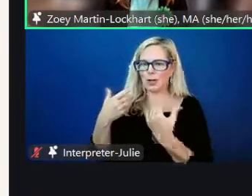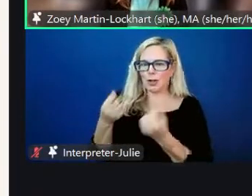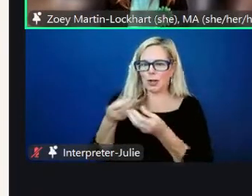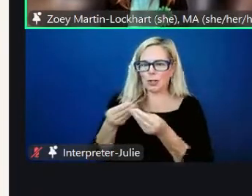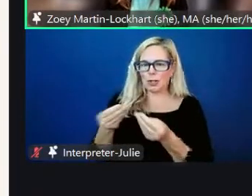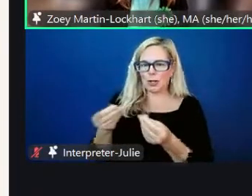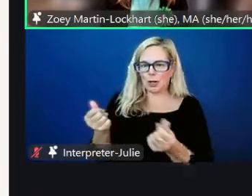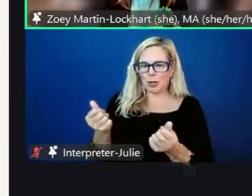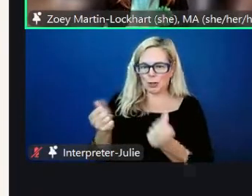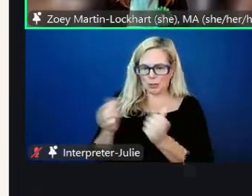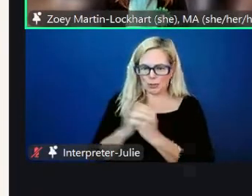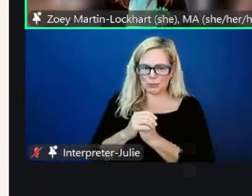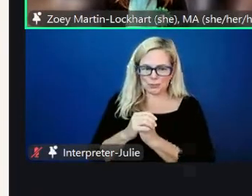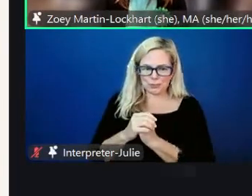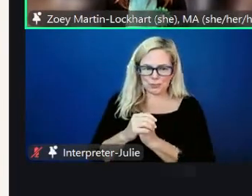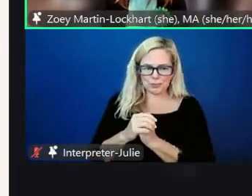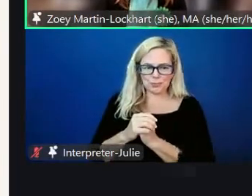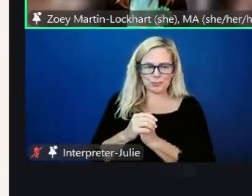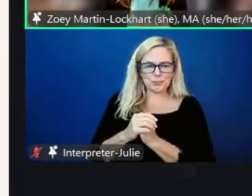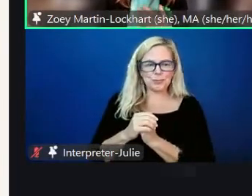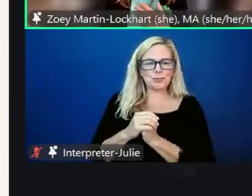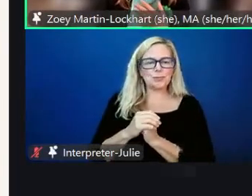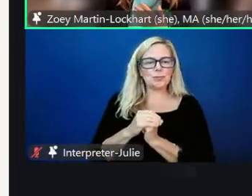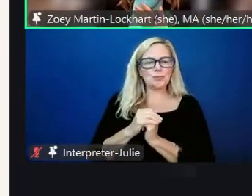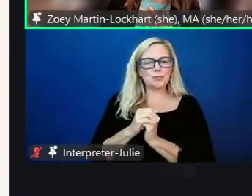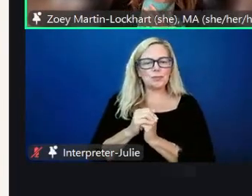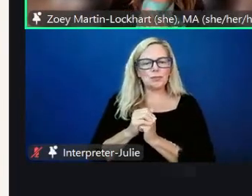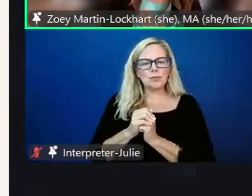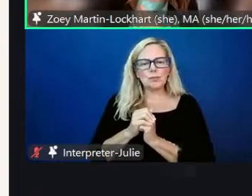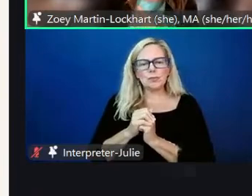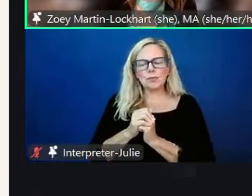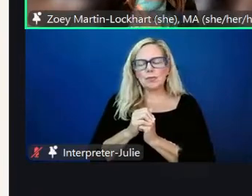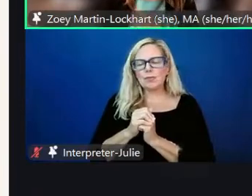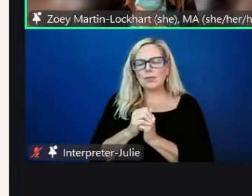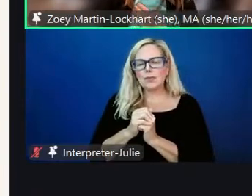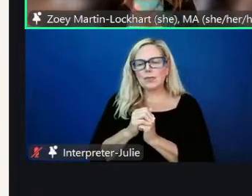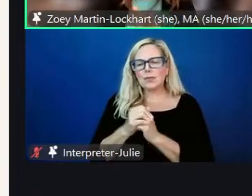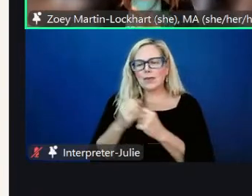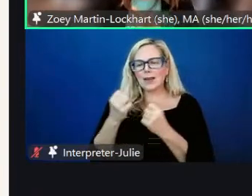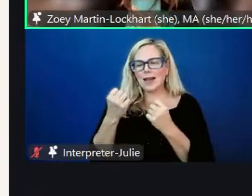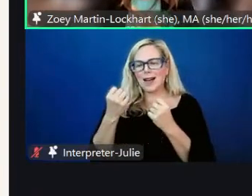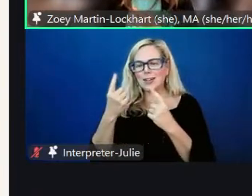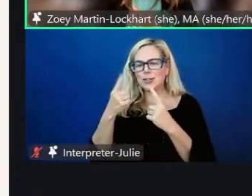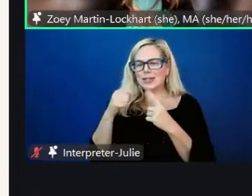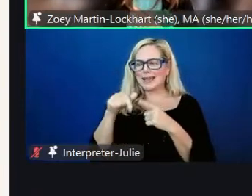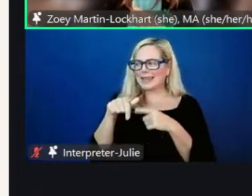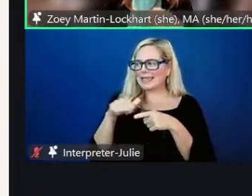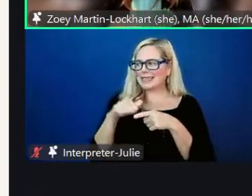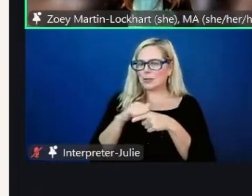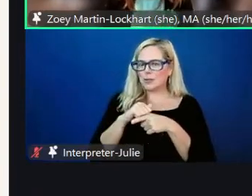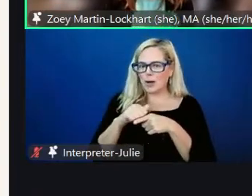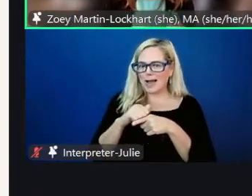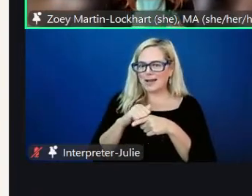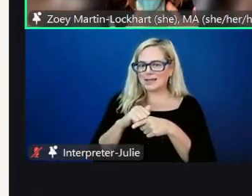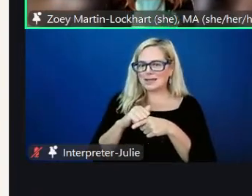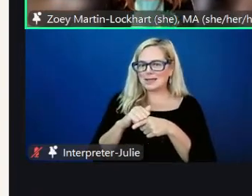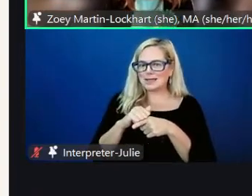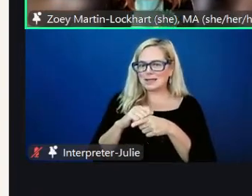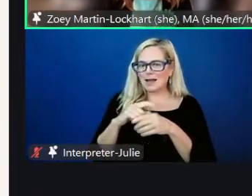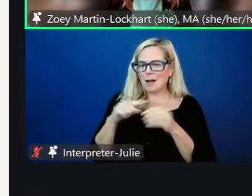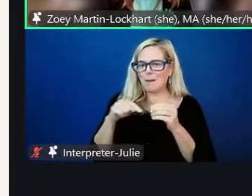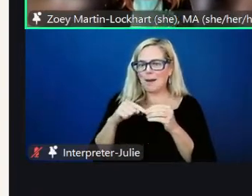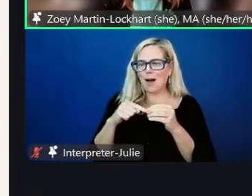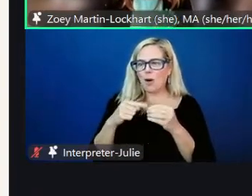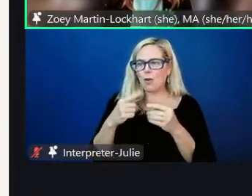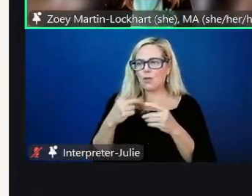dedication to engagement with health equity issues. These practices strike me as being about the nature or type